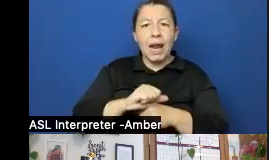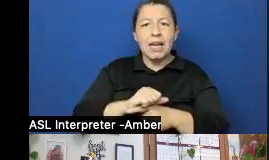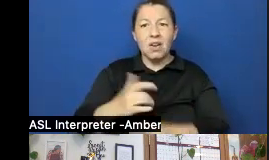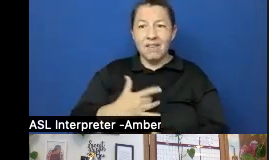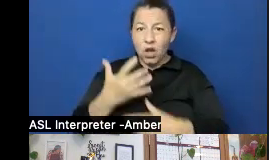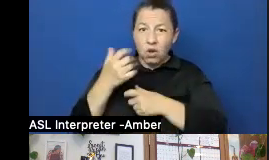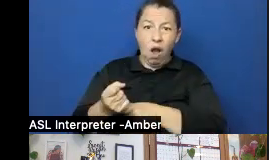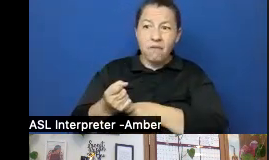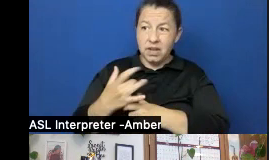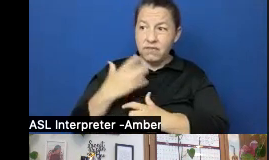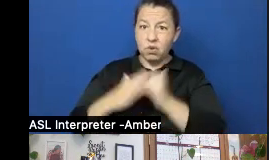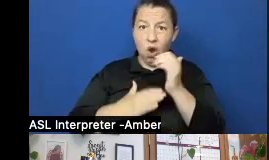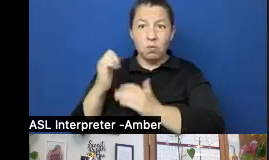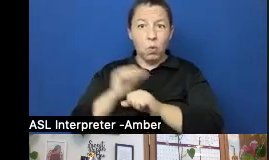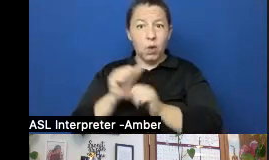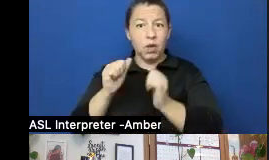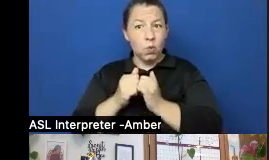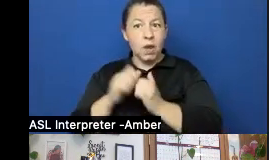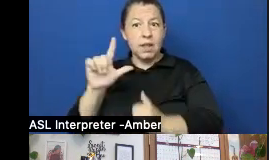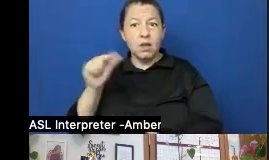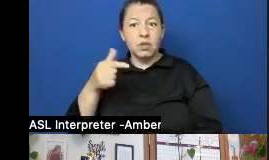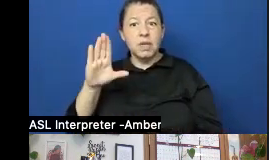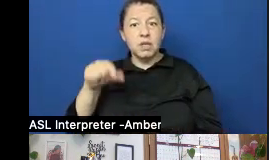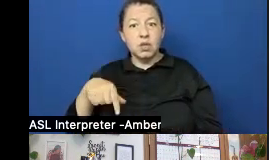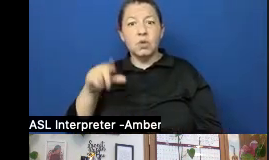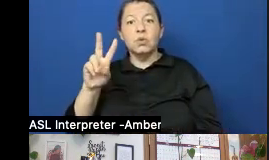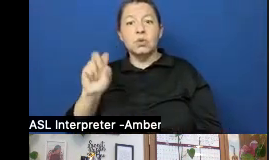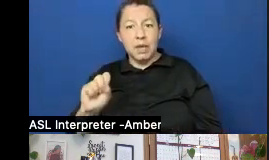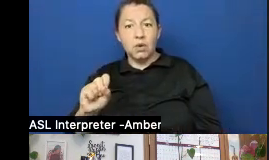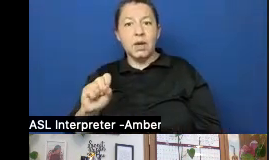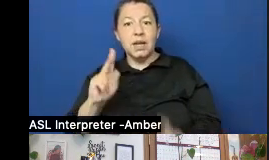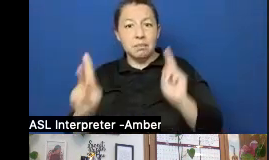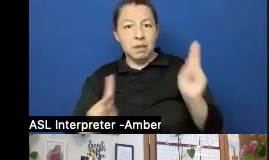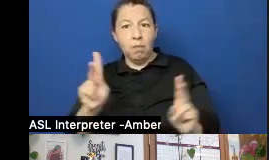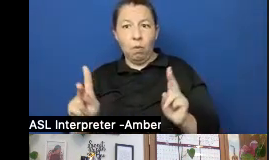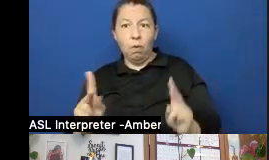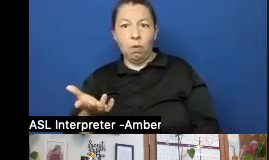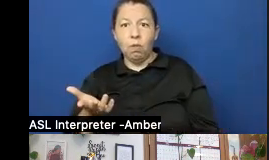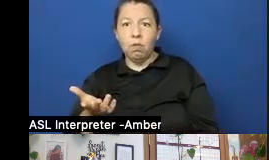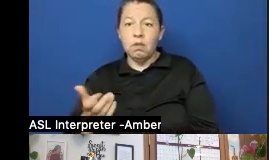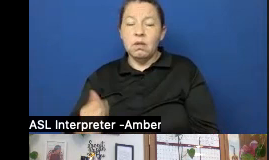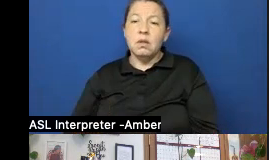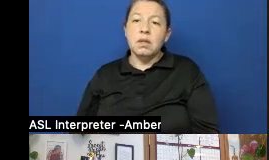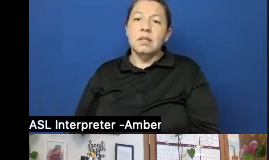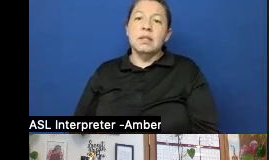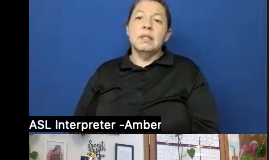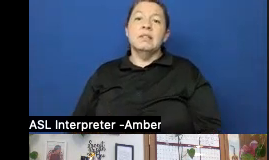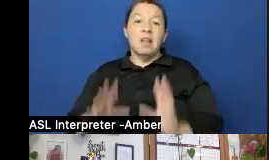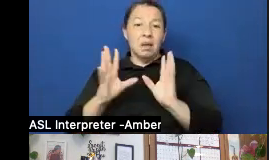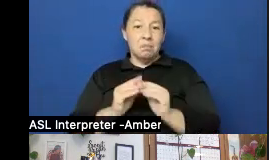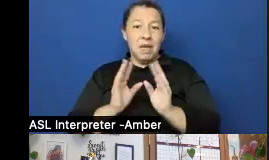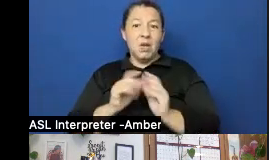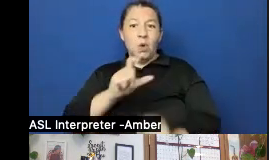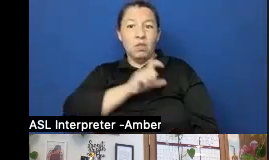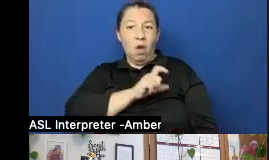and comfortable working with LGBTQ two-spirit individuals. Meeting with this is just what